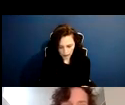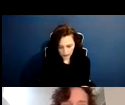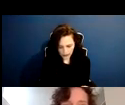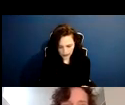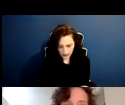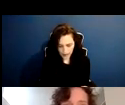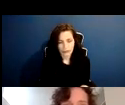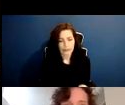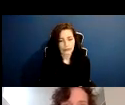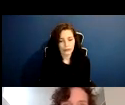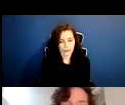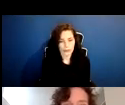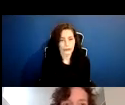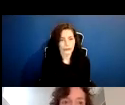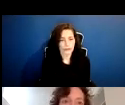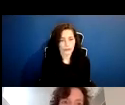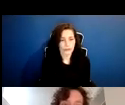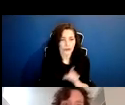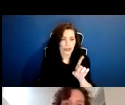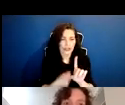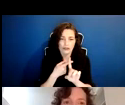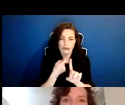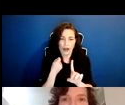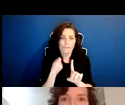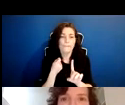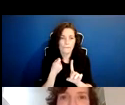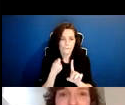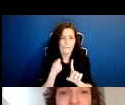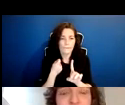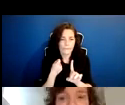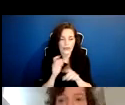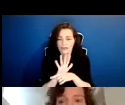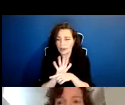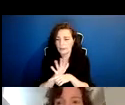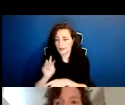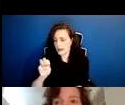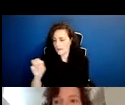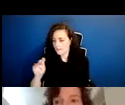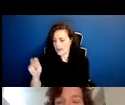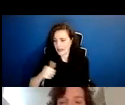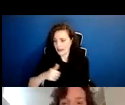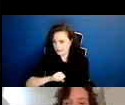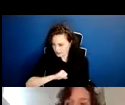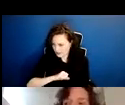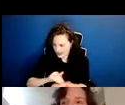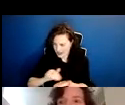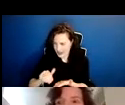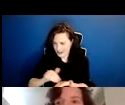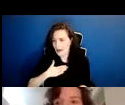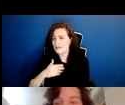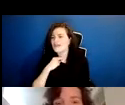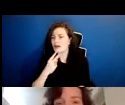the film. Okay. Okay. Excuse me. My voice, of